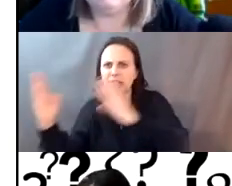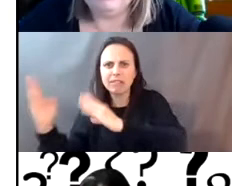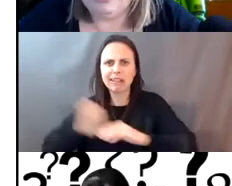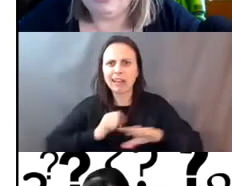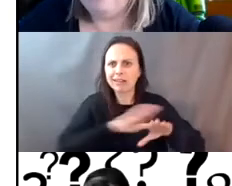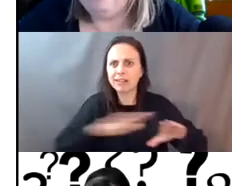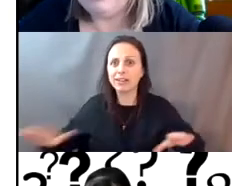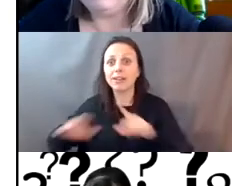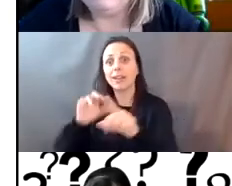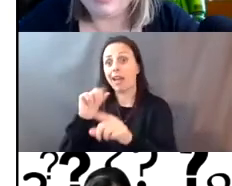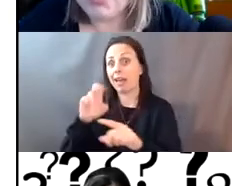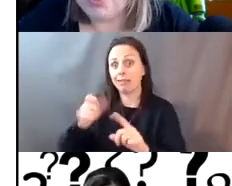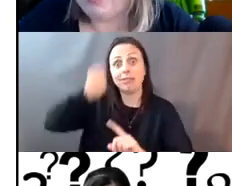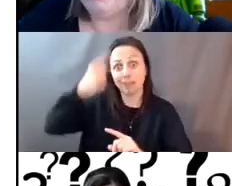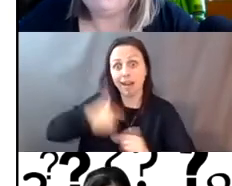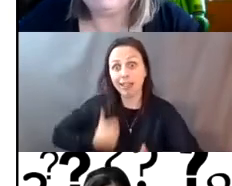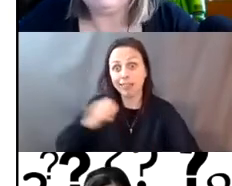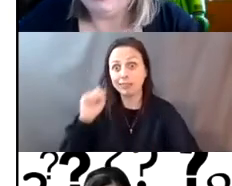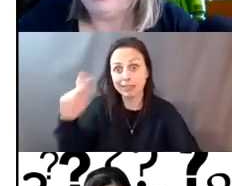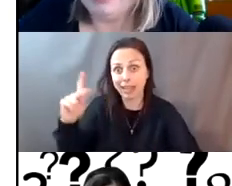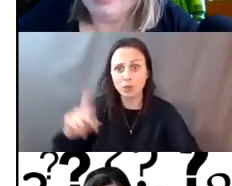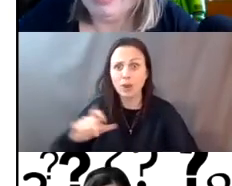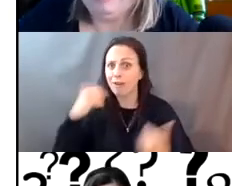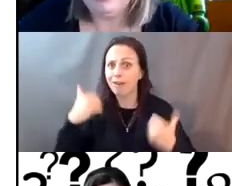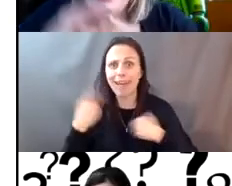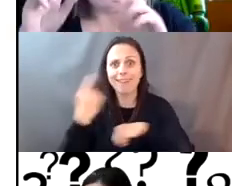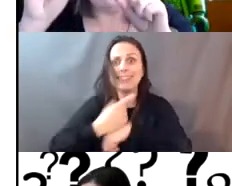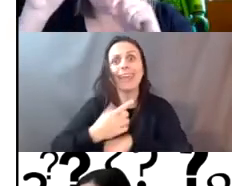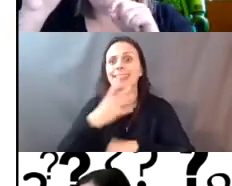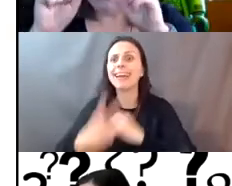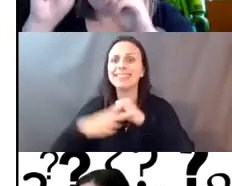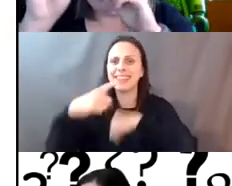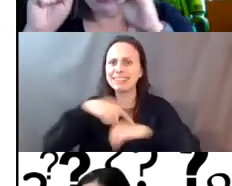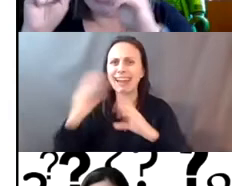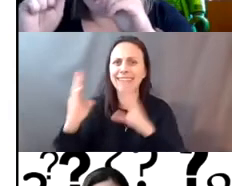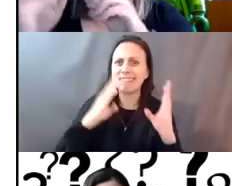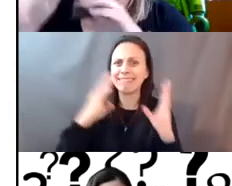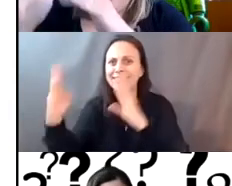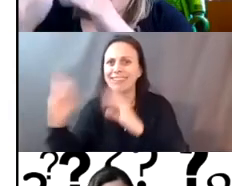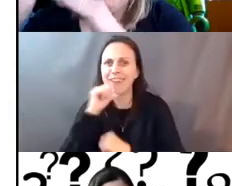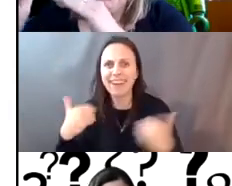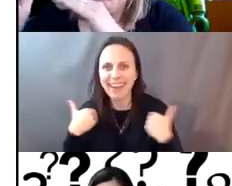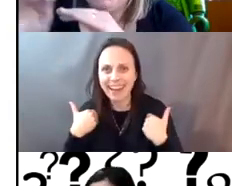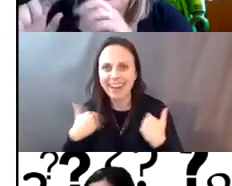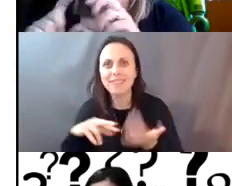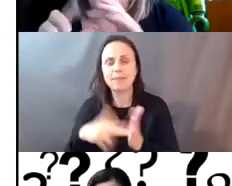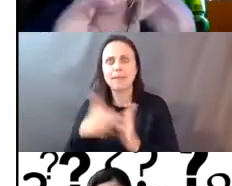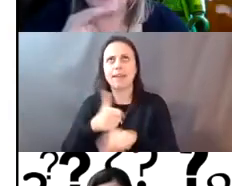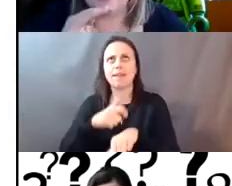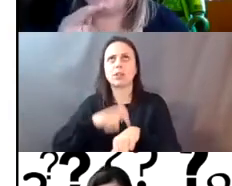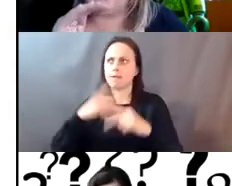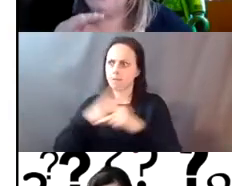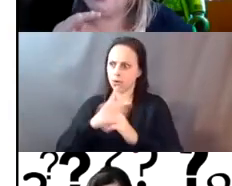Well, tell me about it. I'm based in Saskatchewan and we don't do daylight savings time. And so every time I have to do, okay, so am I